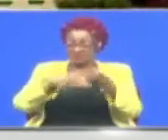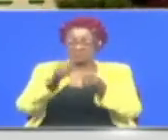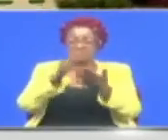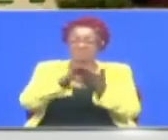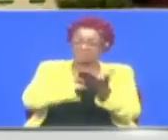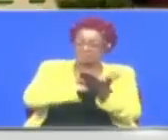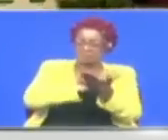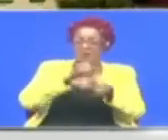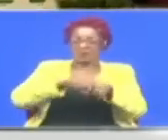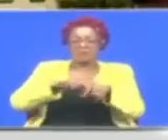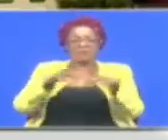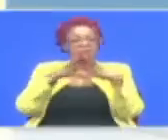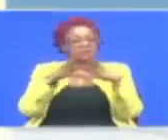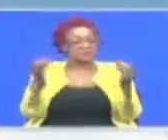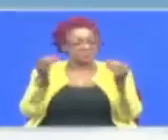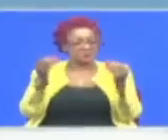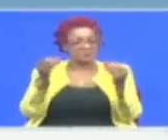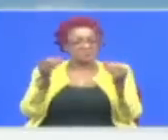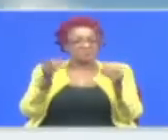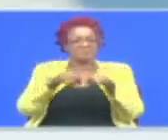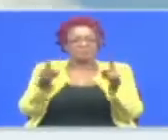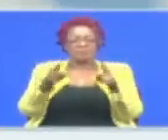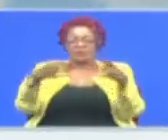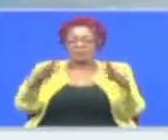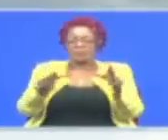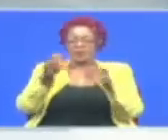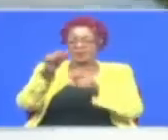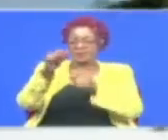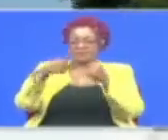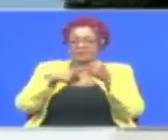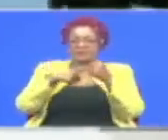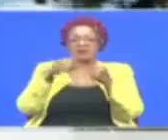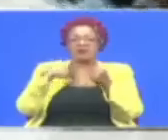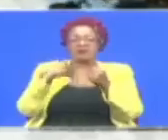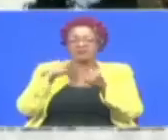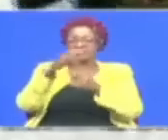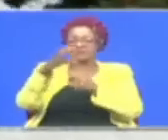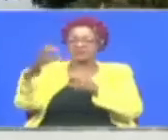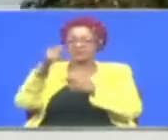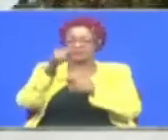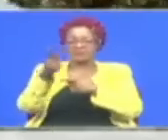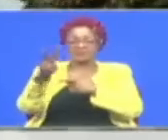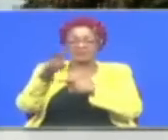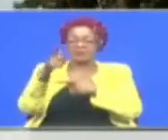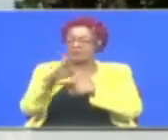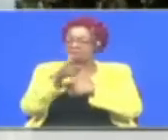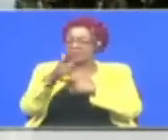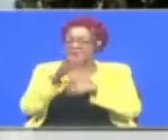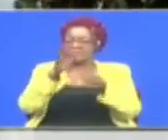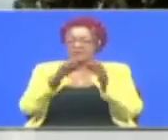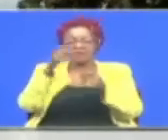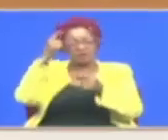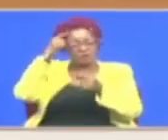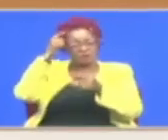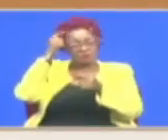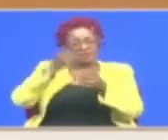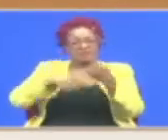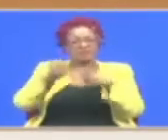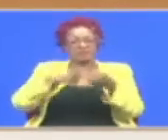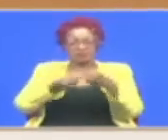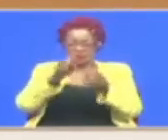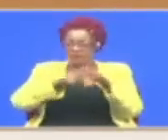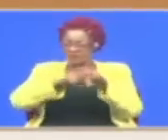escape, despite the condemned block A6 being covered by CCTV cameras, and if they noticed the activities of the